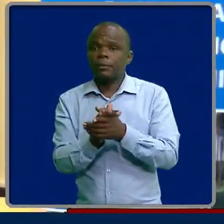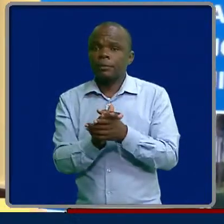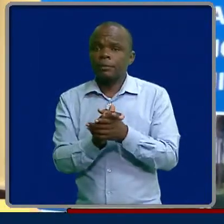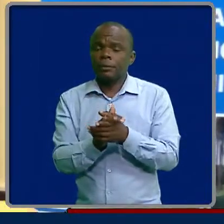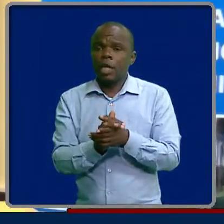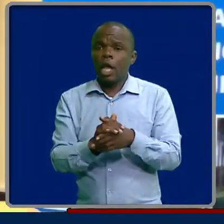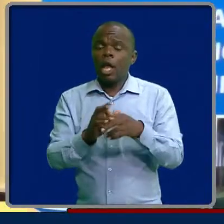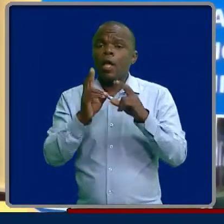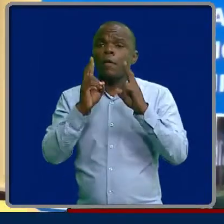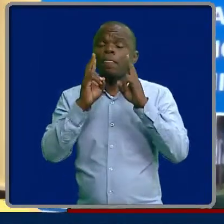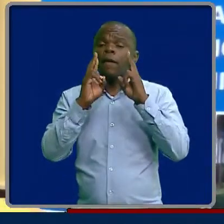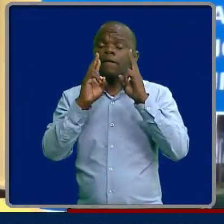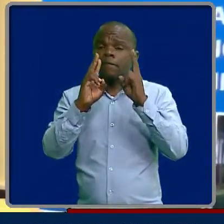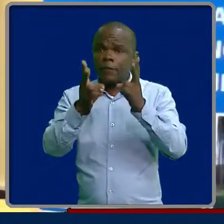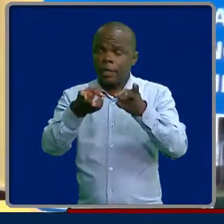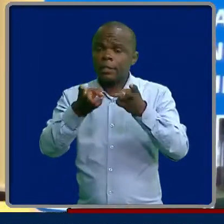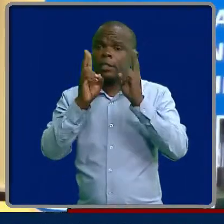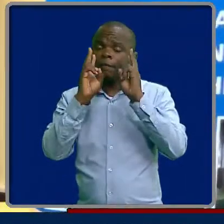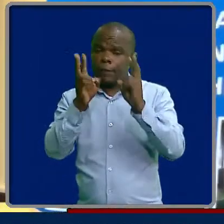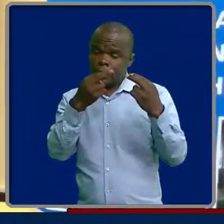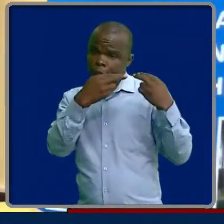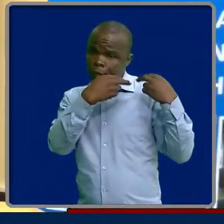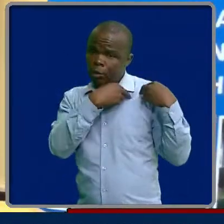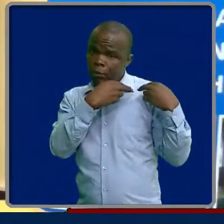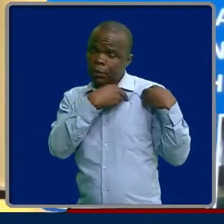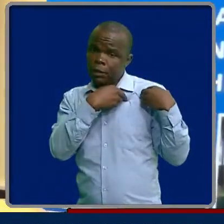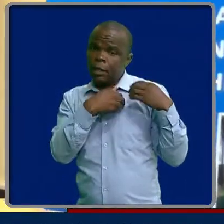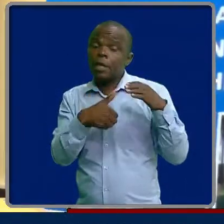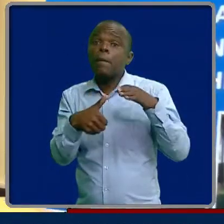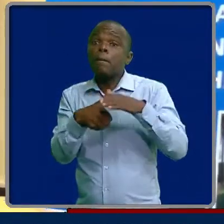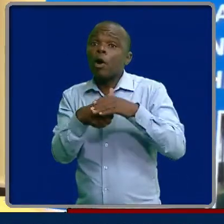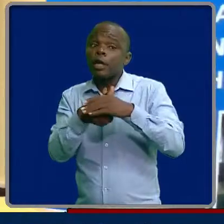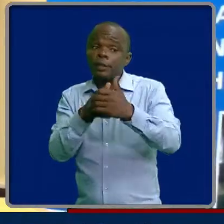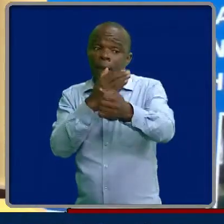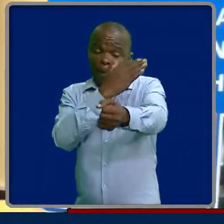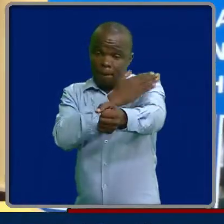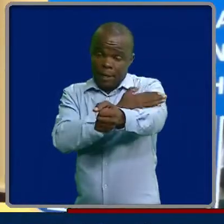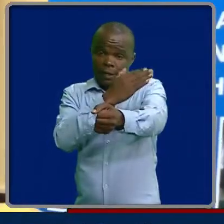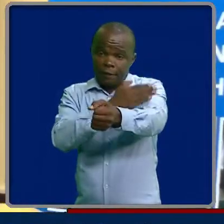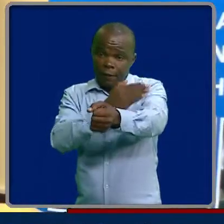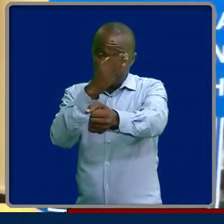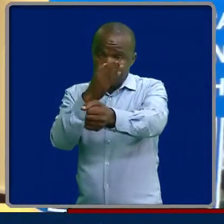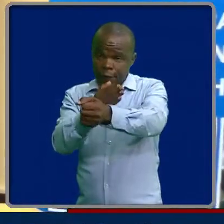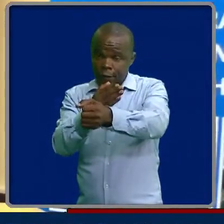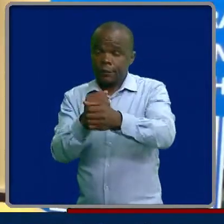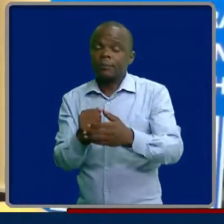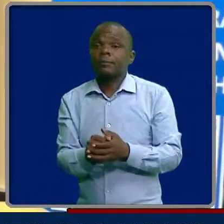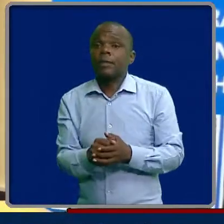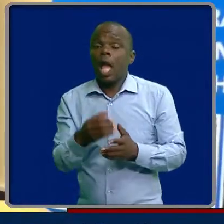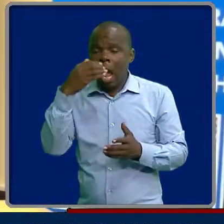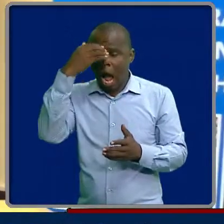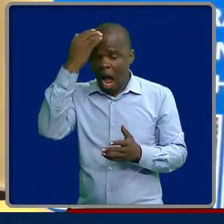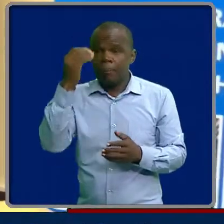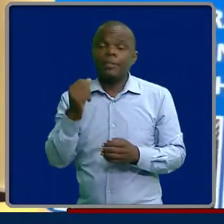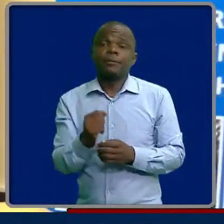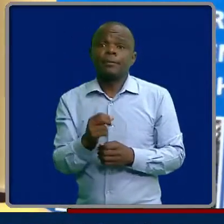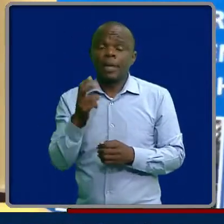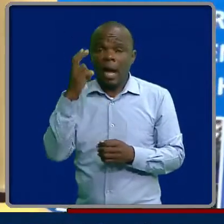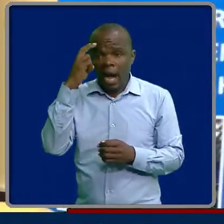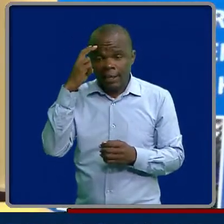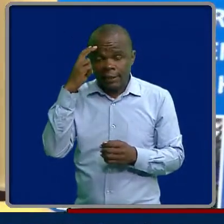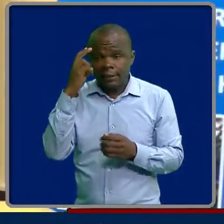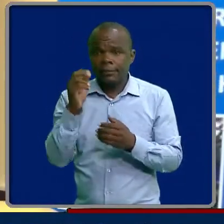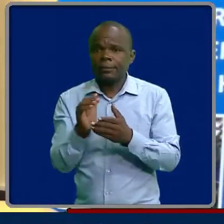I think, is really a massive benefit. At the moment, one is just going at it in the traditional style as government, but I do believe if one